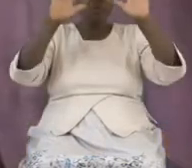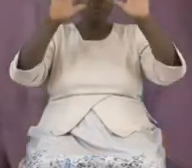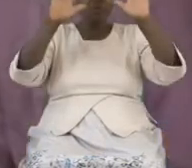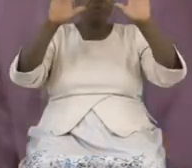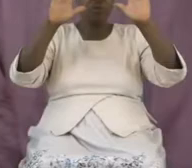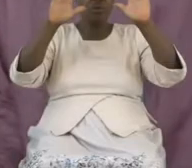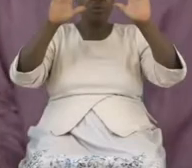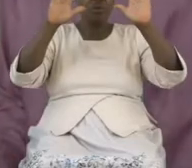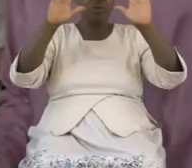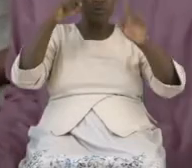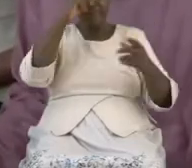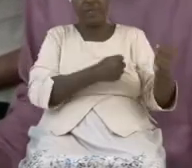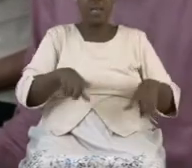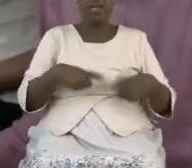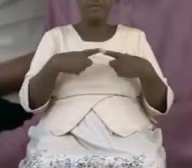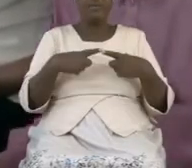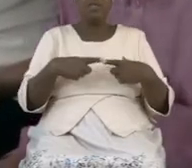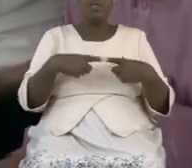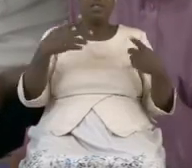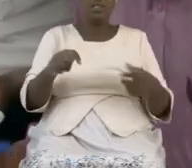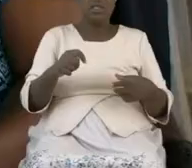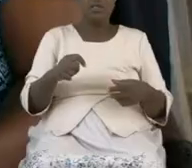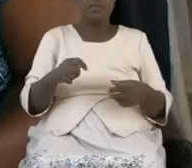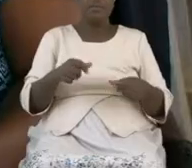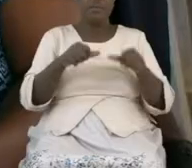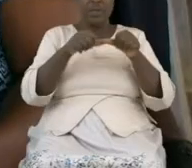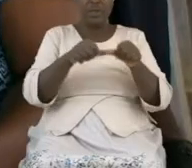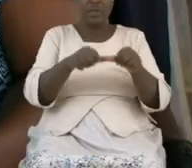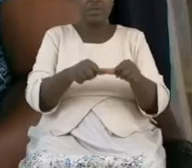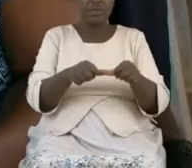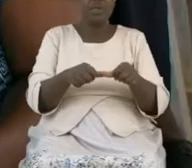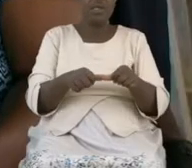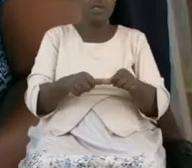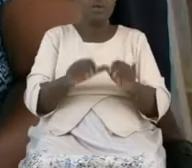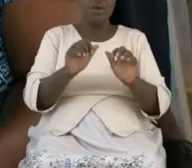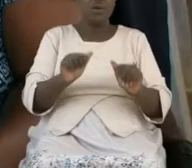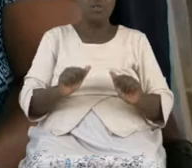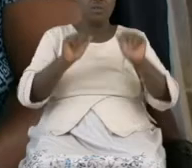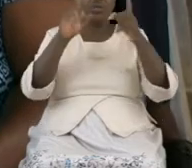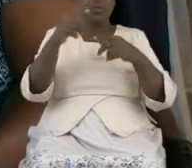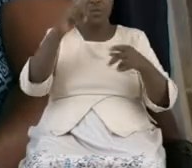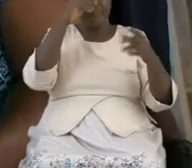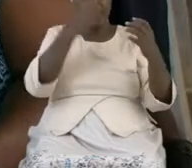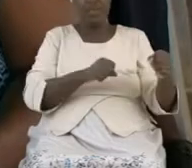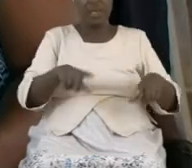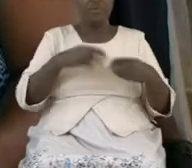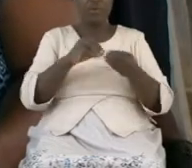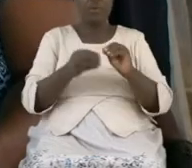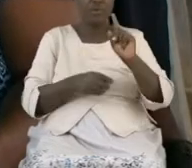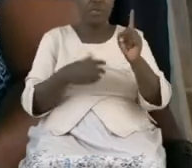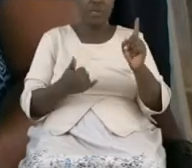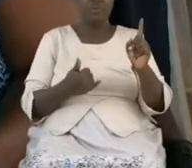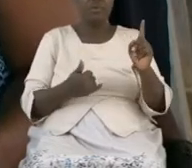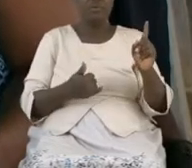perpetual consecration to the faith life. Let's start from number one there. Number